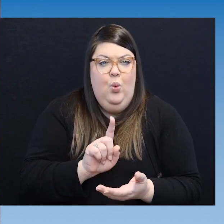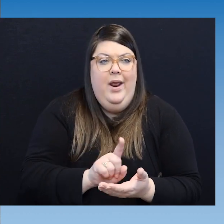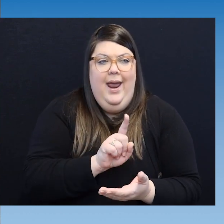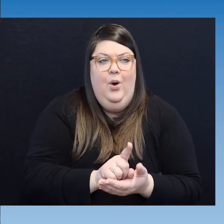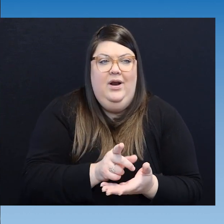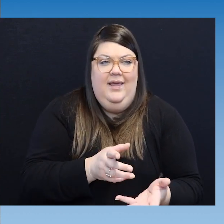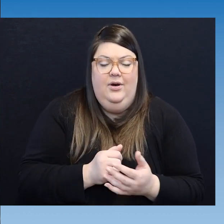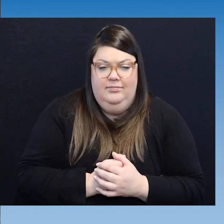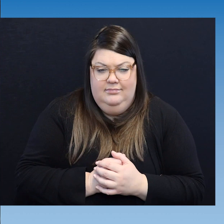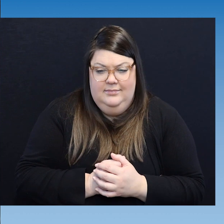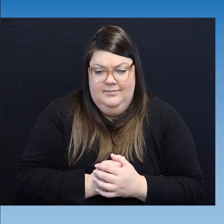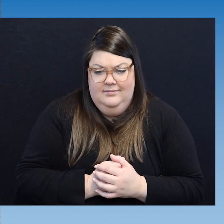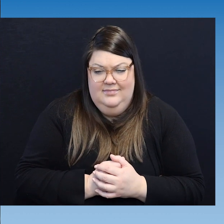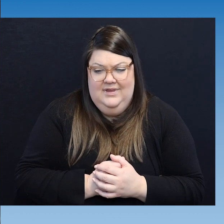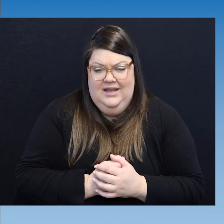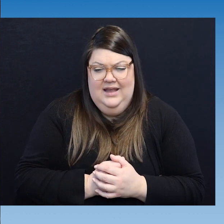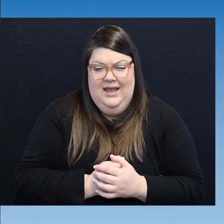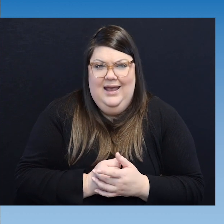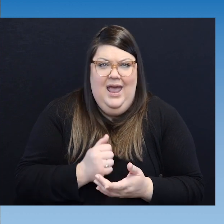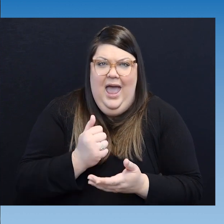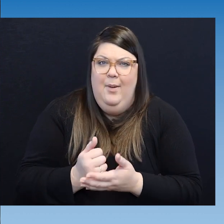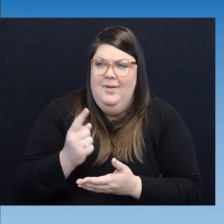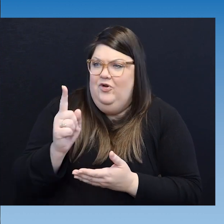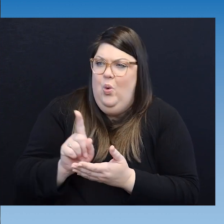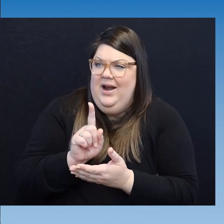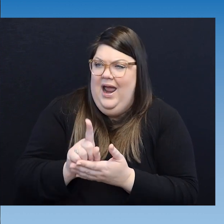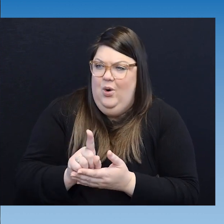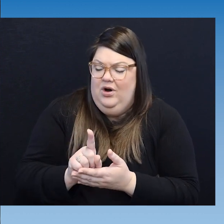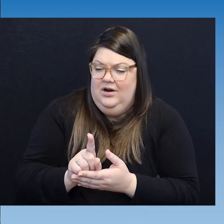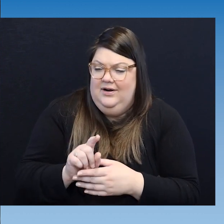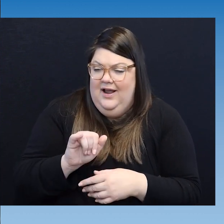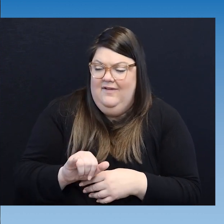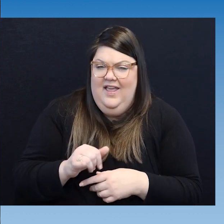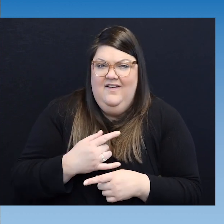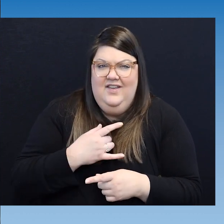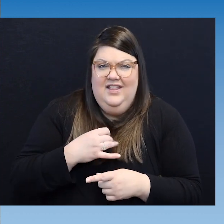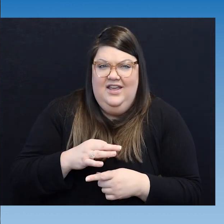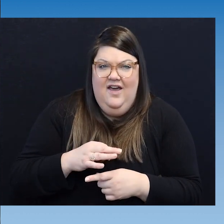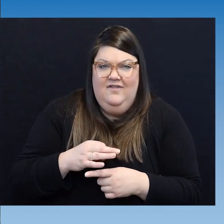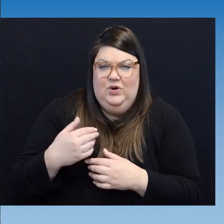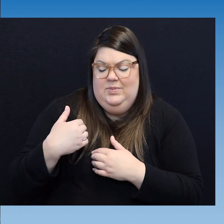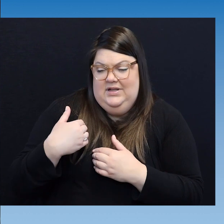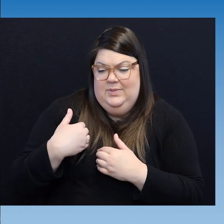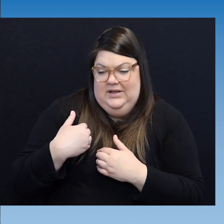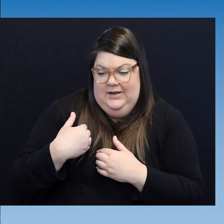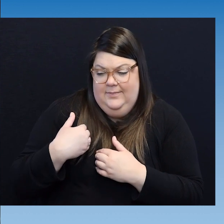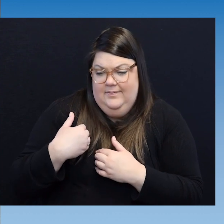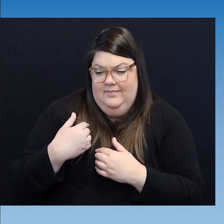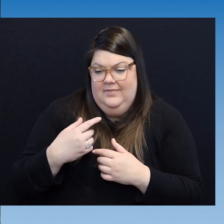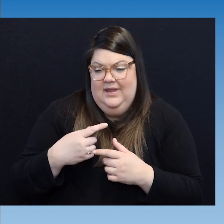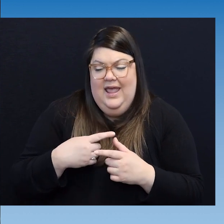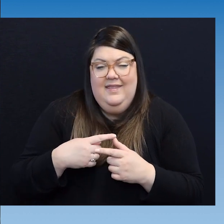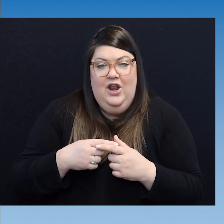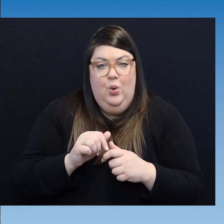hour maybe, and I would, you know, relieve them for that 1 hour of that feeling of responsibility. And